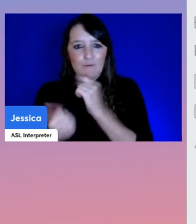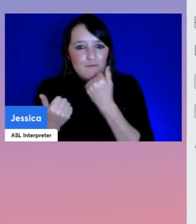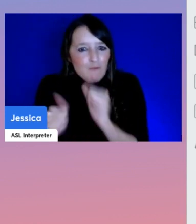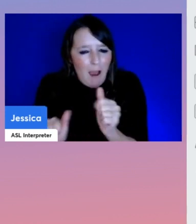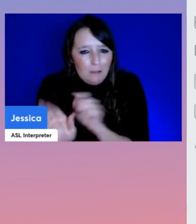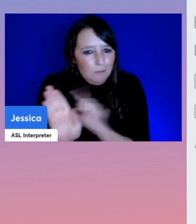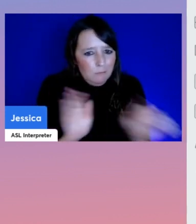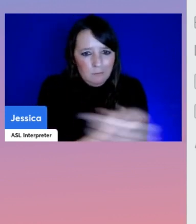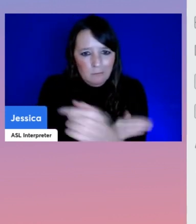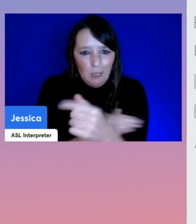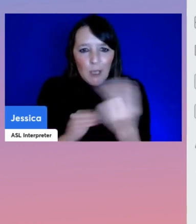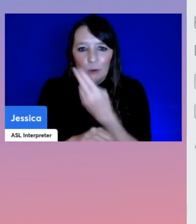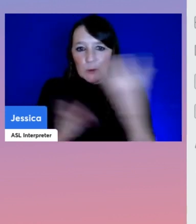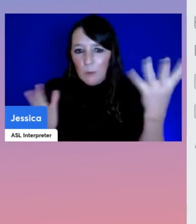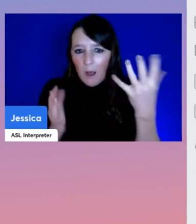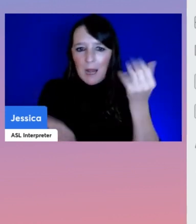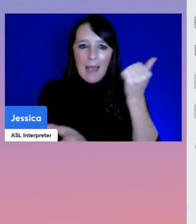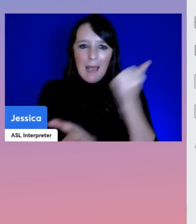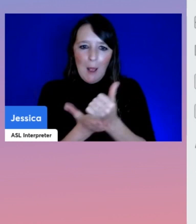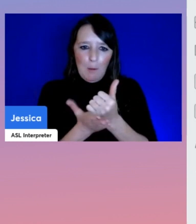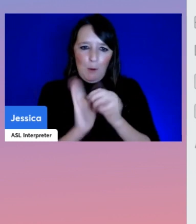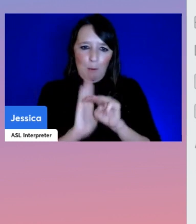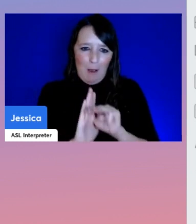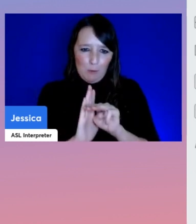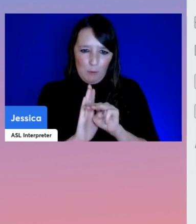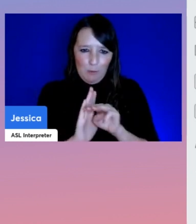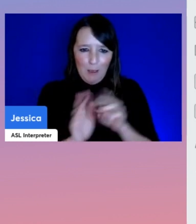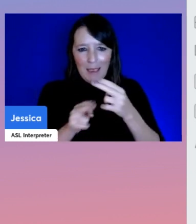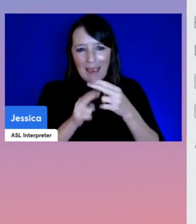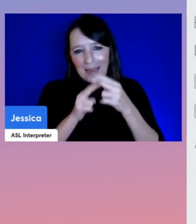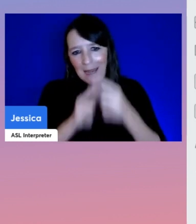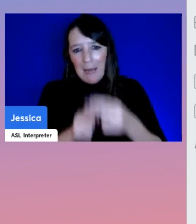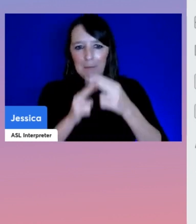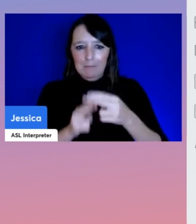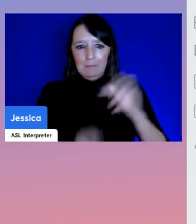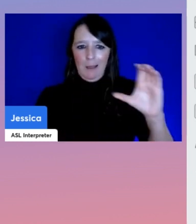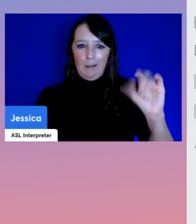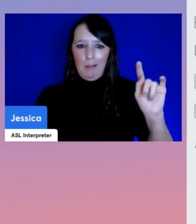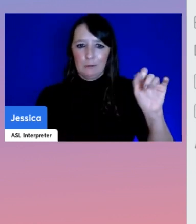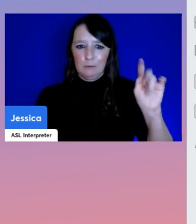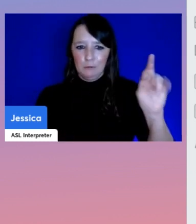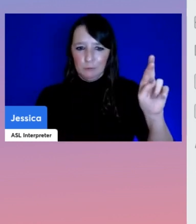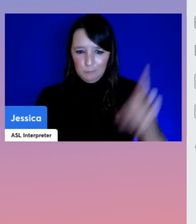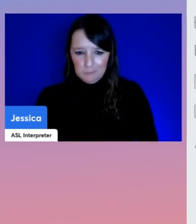use a helper module, and I'm calling it cluster.